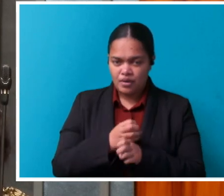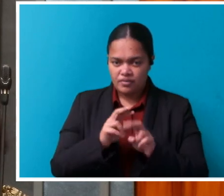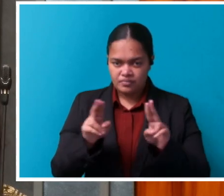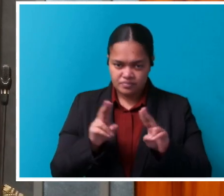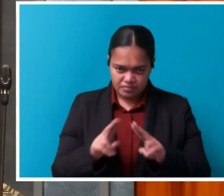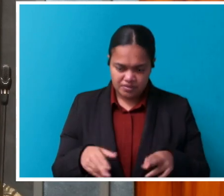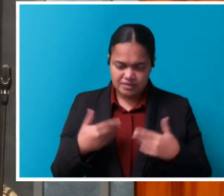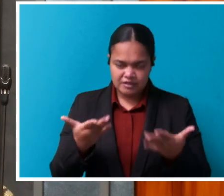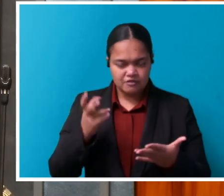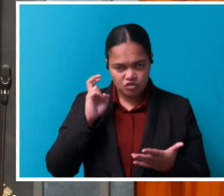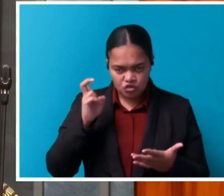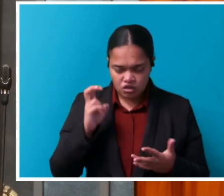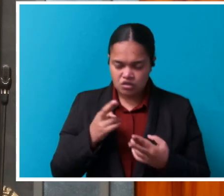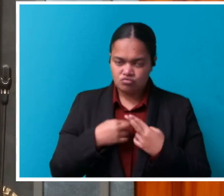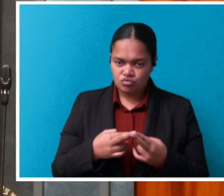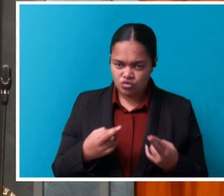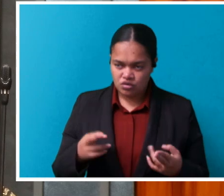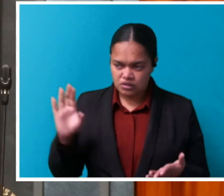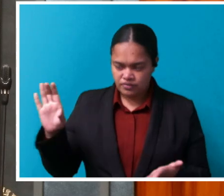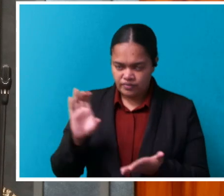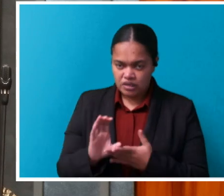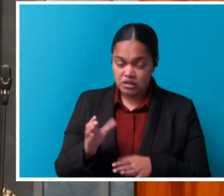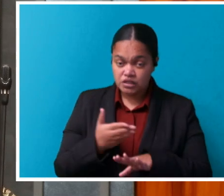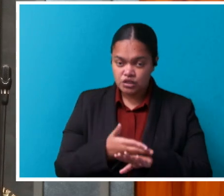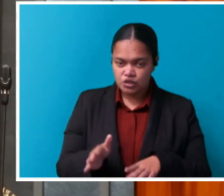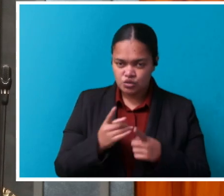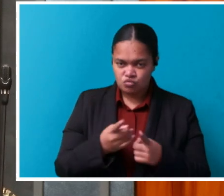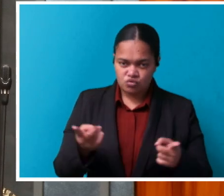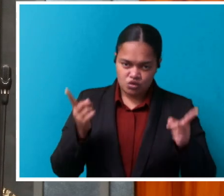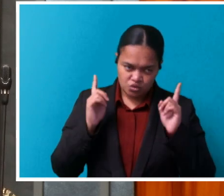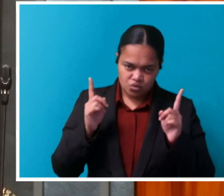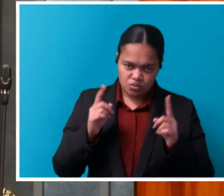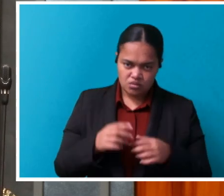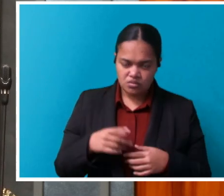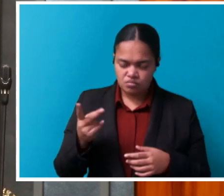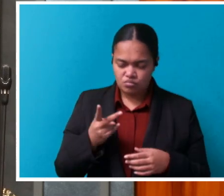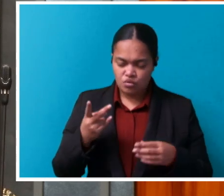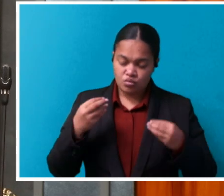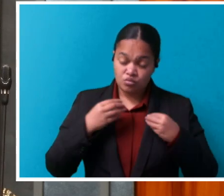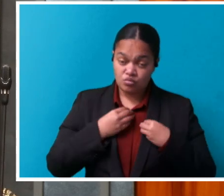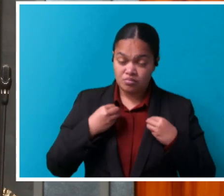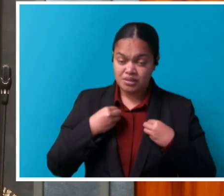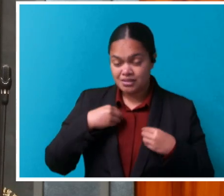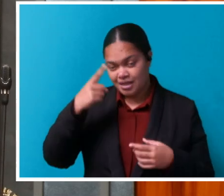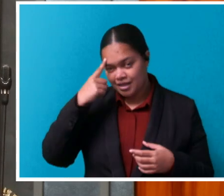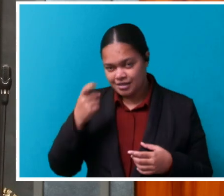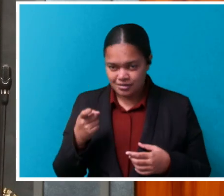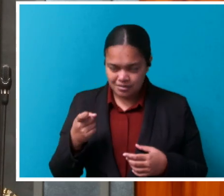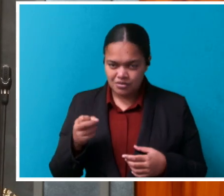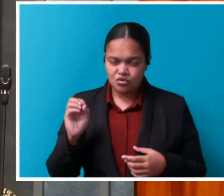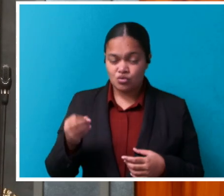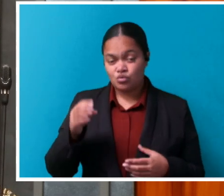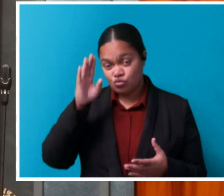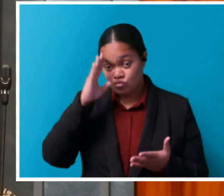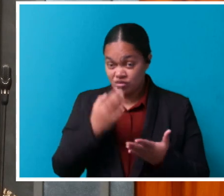training, resources, and funding for new graduates with bold business ideas. The selected students have finished the